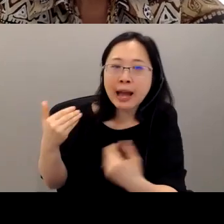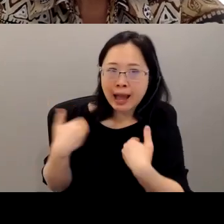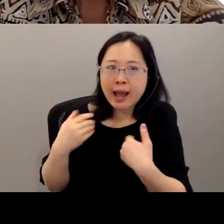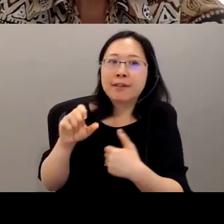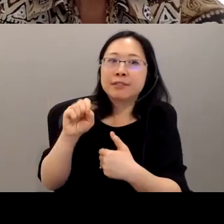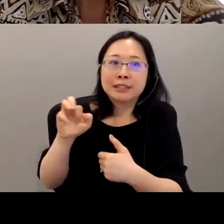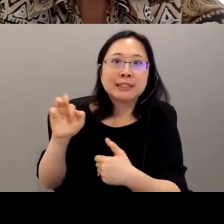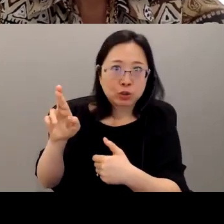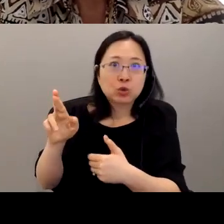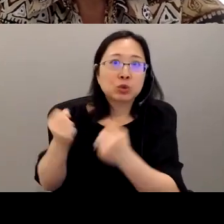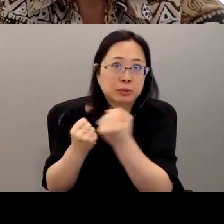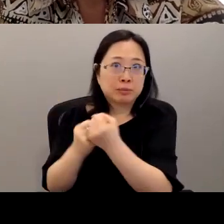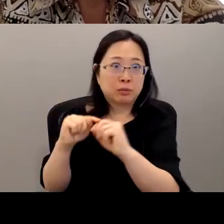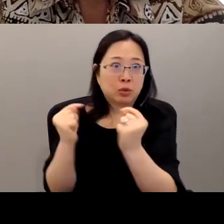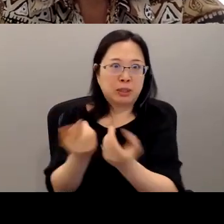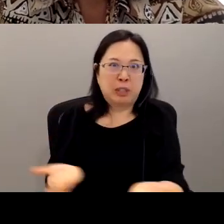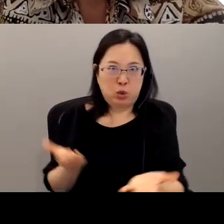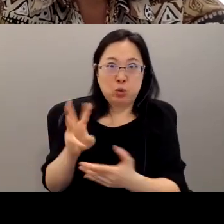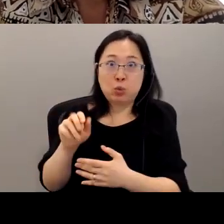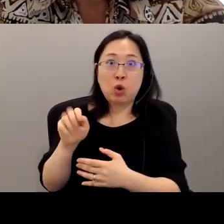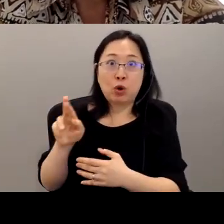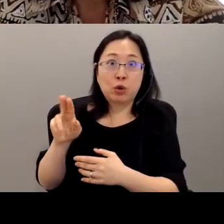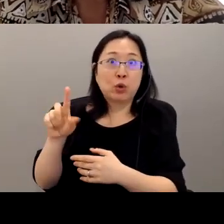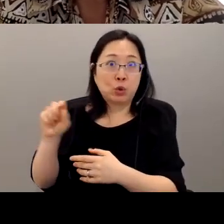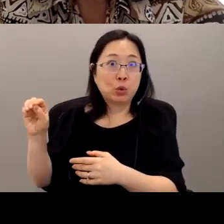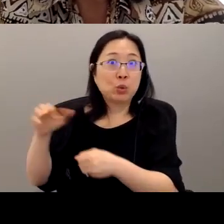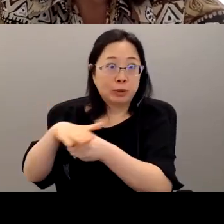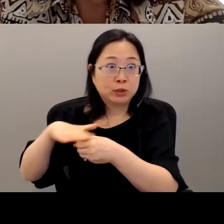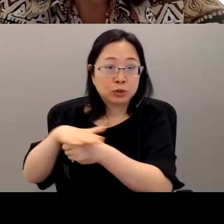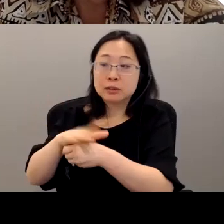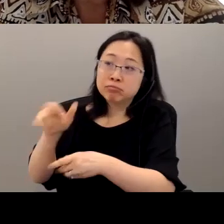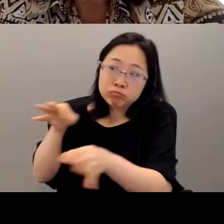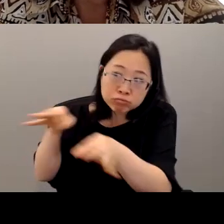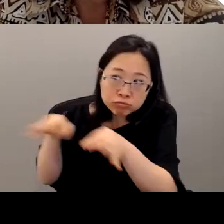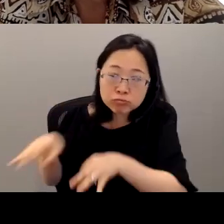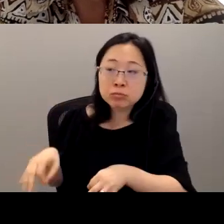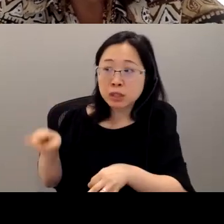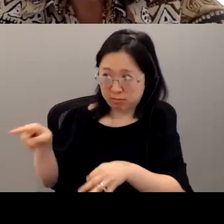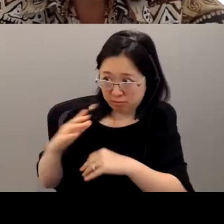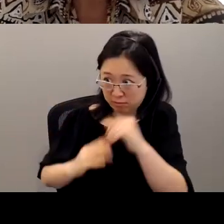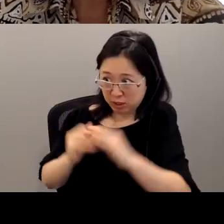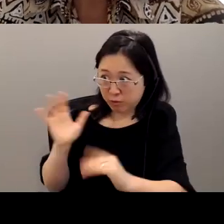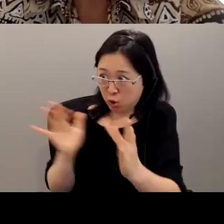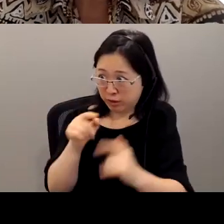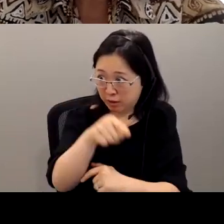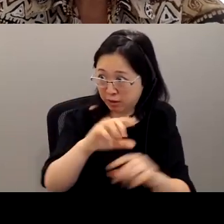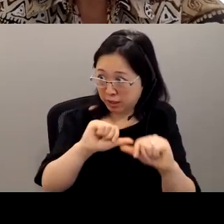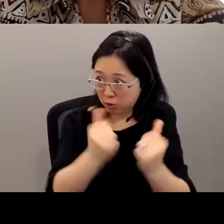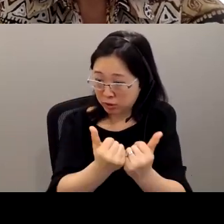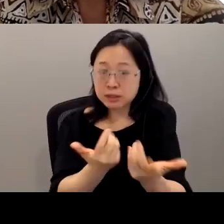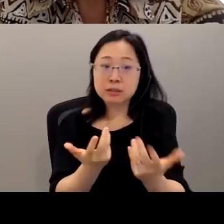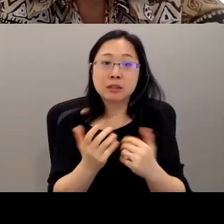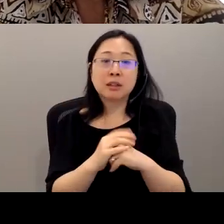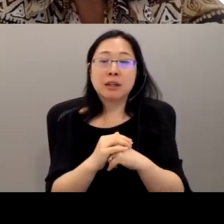of Waterloo region, and whether they feel comfortable with calling them directly, or